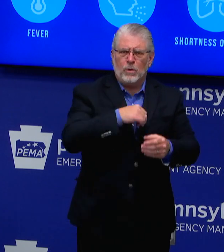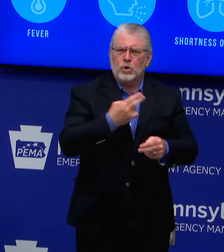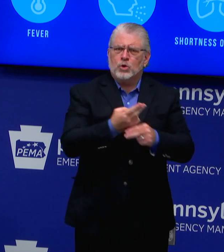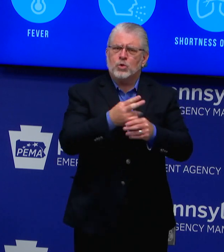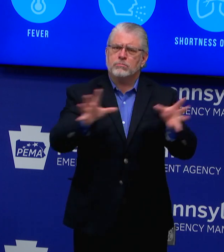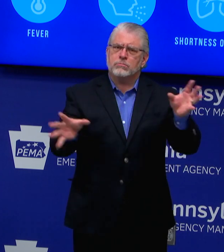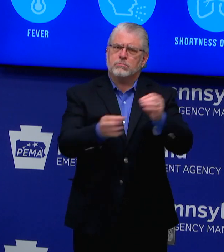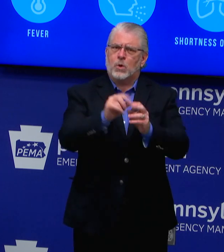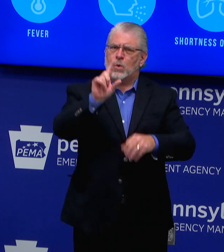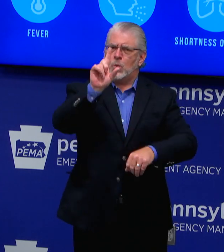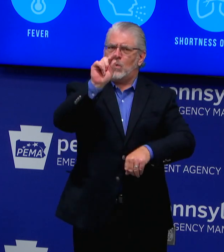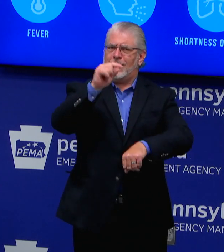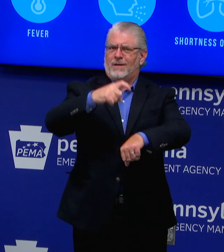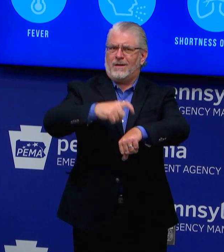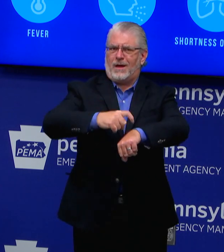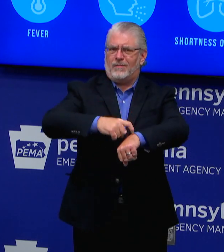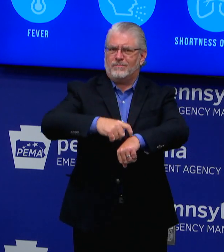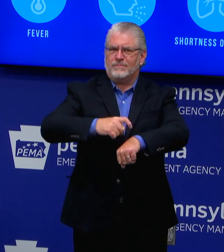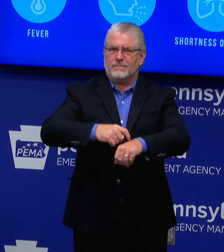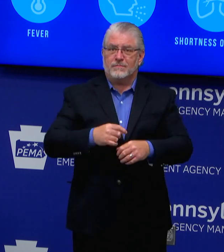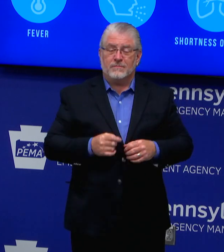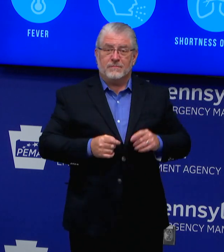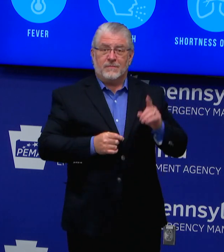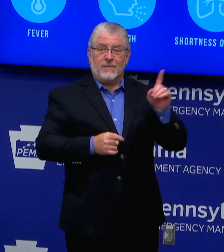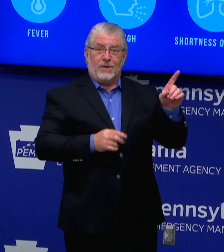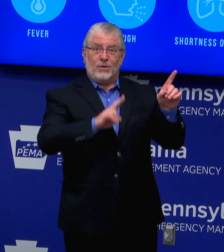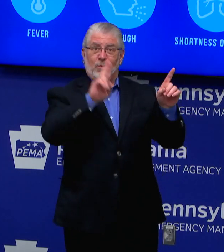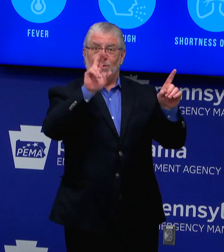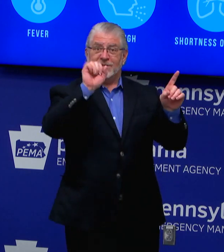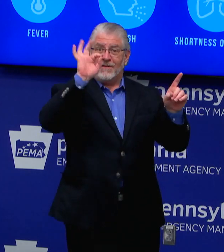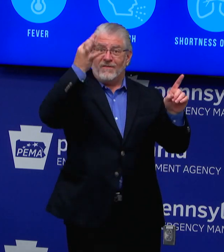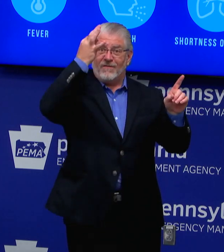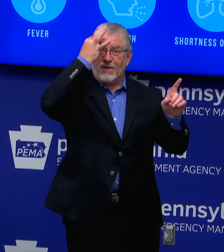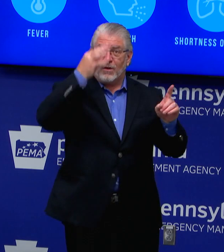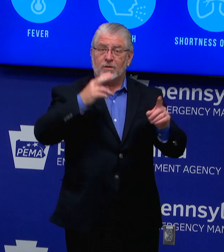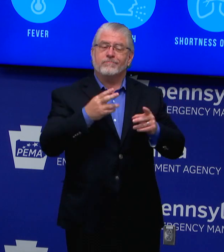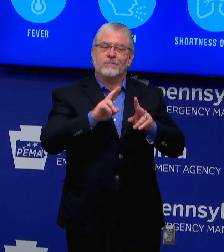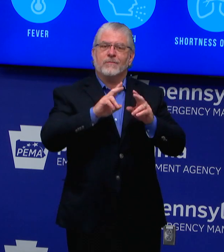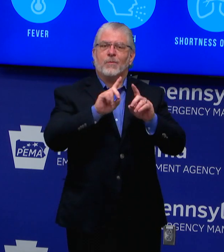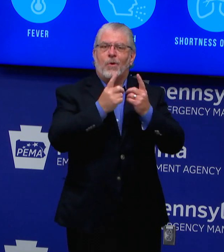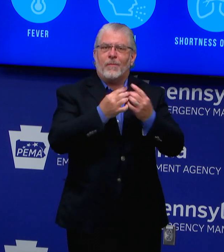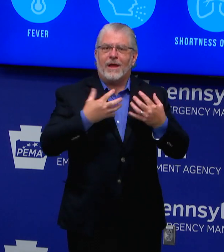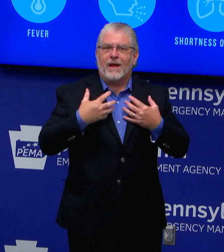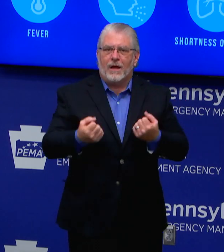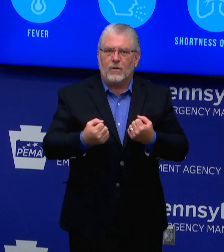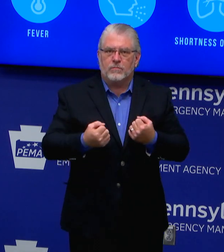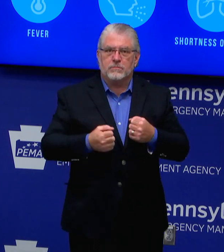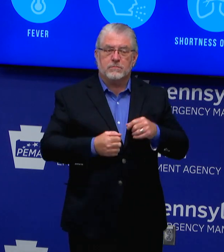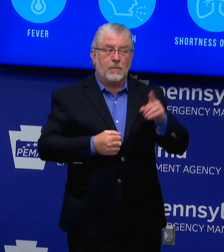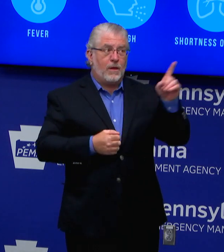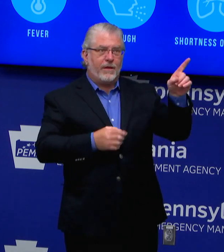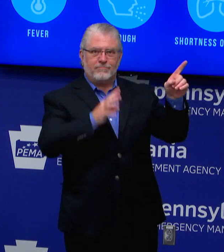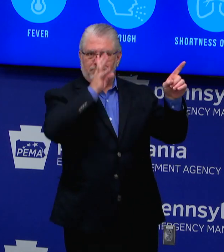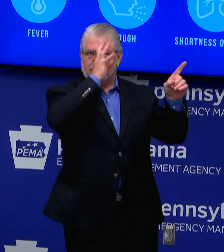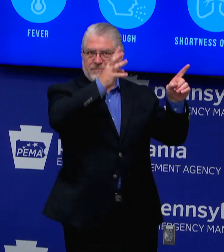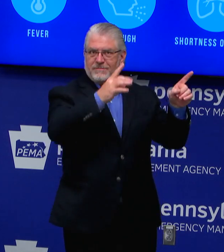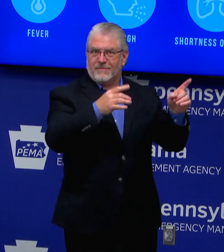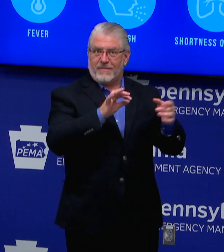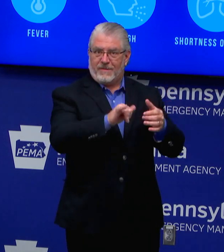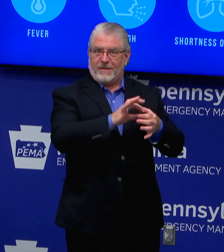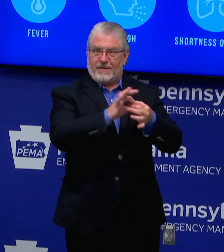through the U.S. Department of Health and Human Services. The Battelle system is a great way to increase the availability of